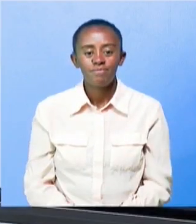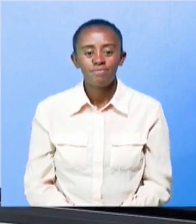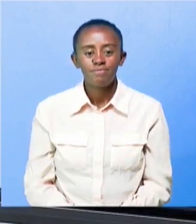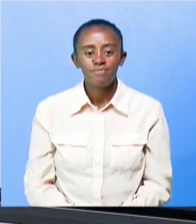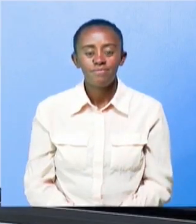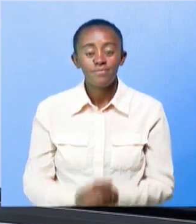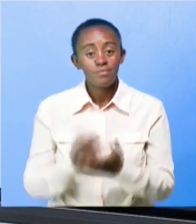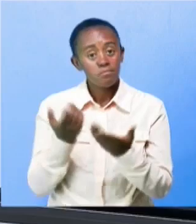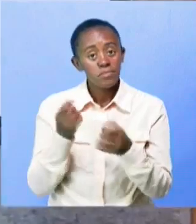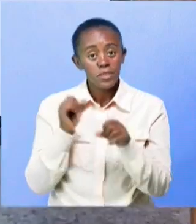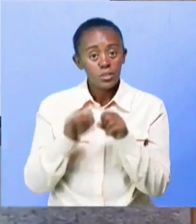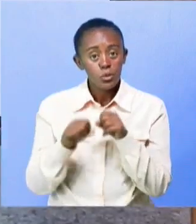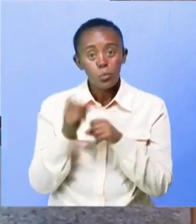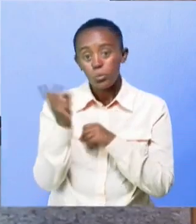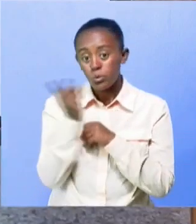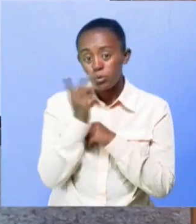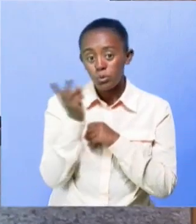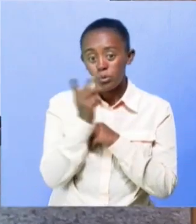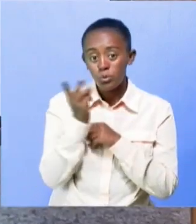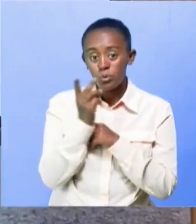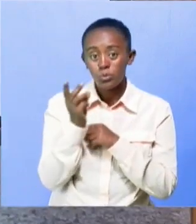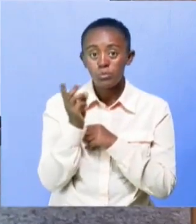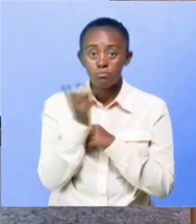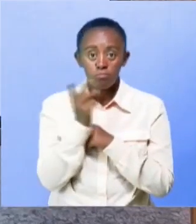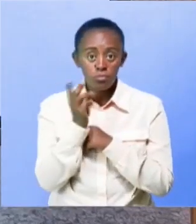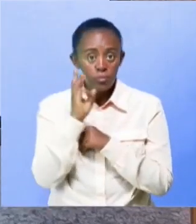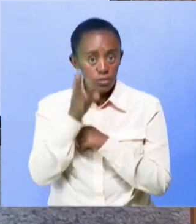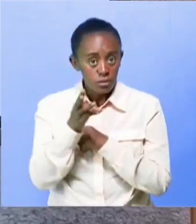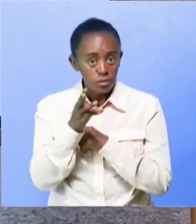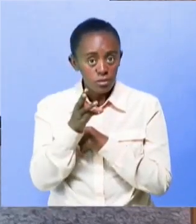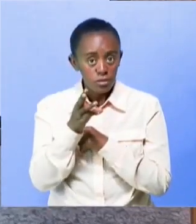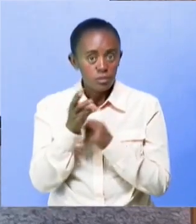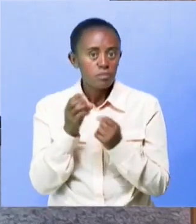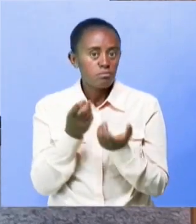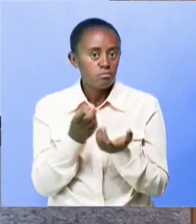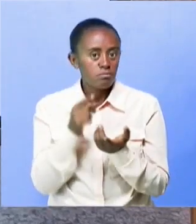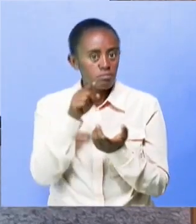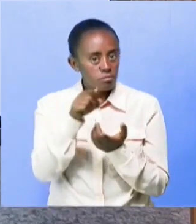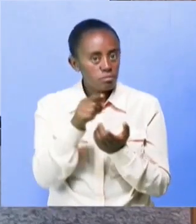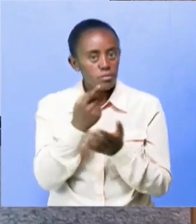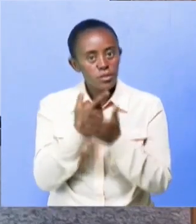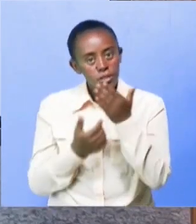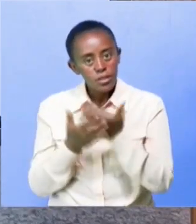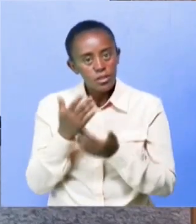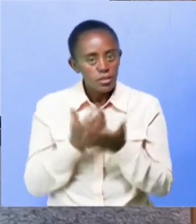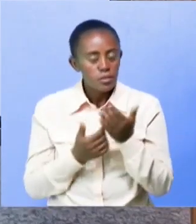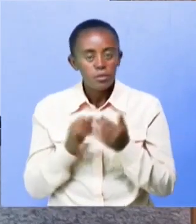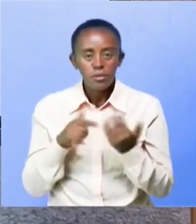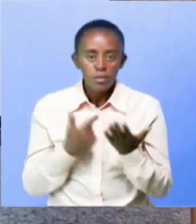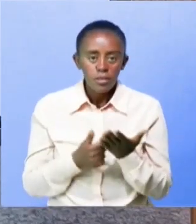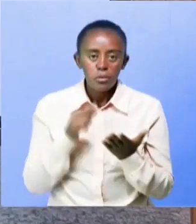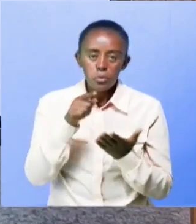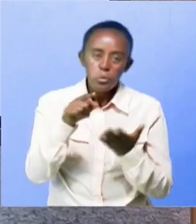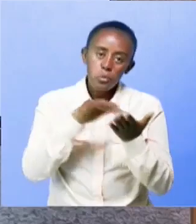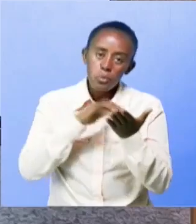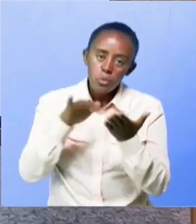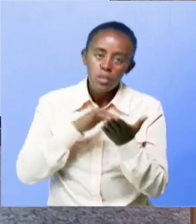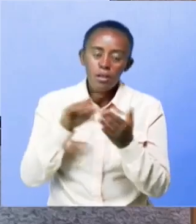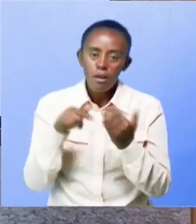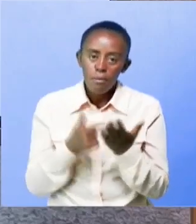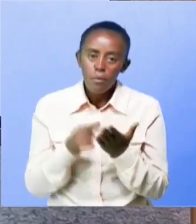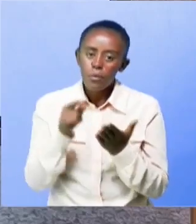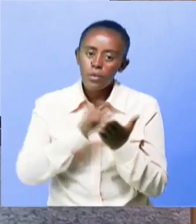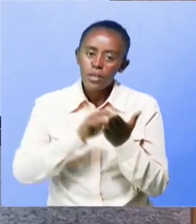So these two are things that you talk about, you read about, you